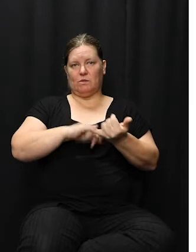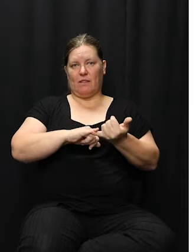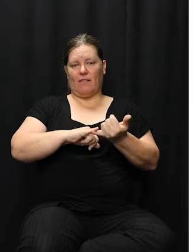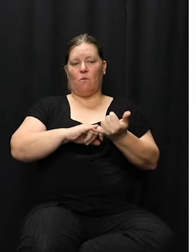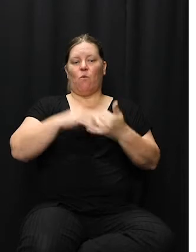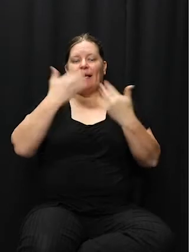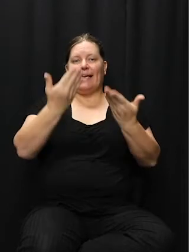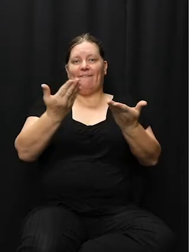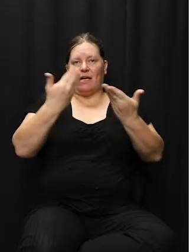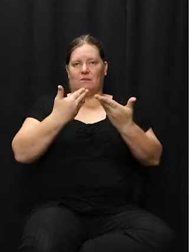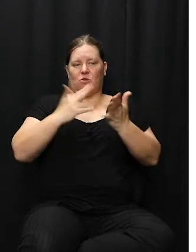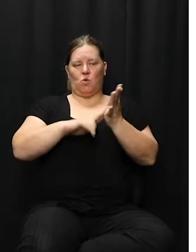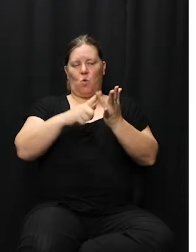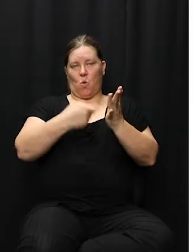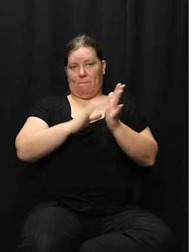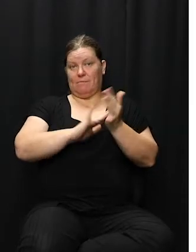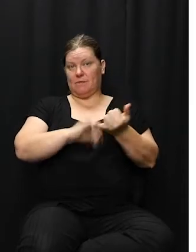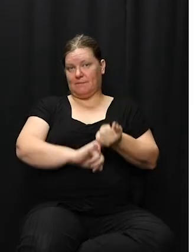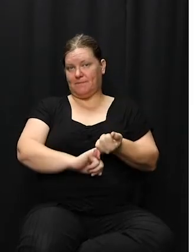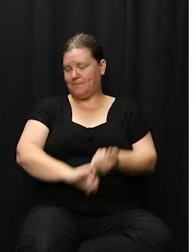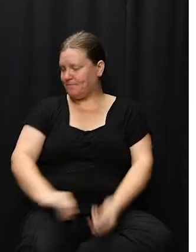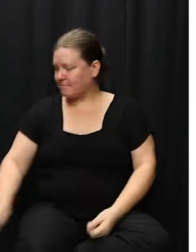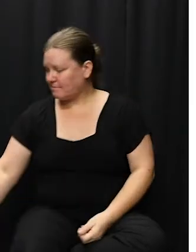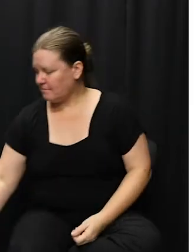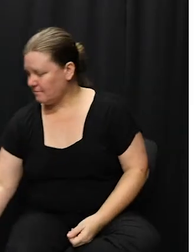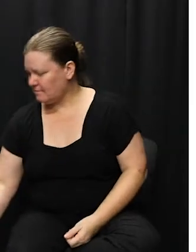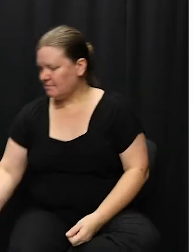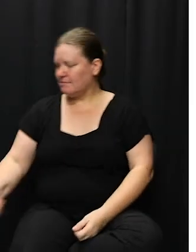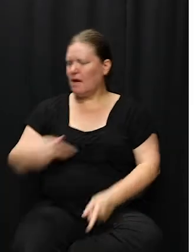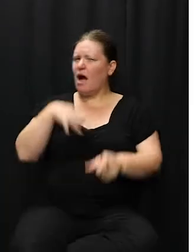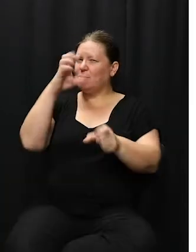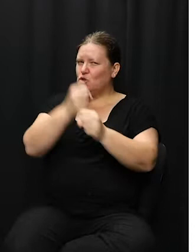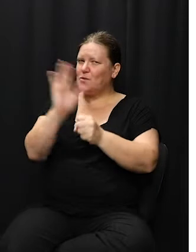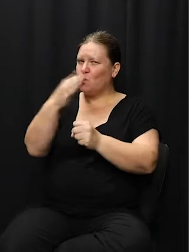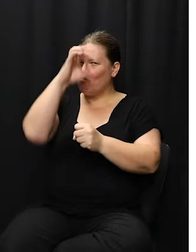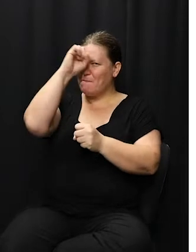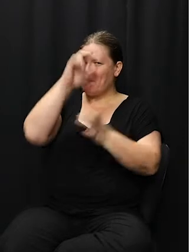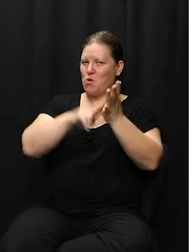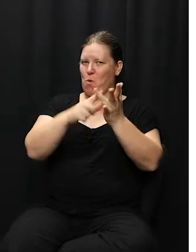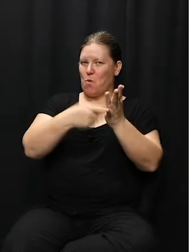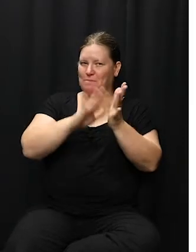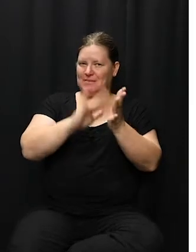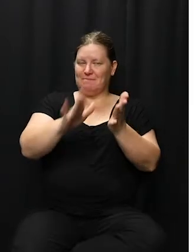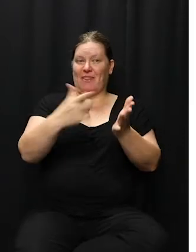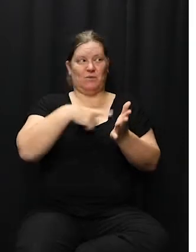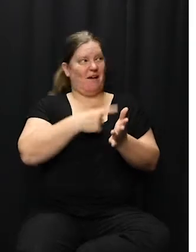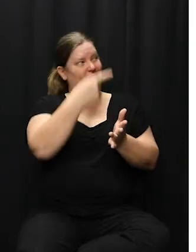So that's a really big problem with designing assessment tools to give us norms.